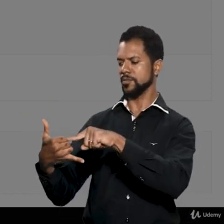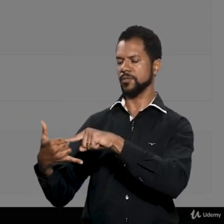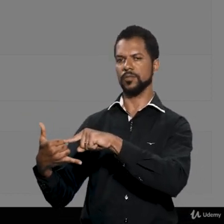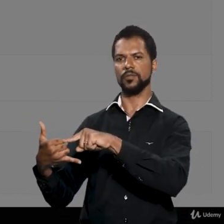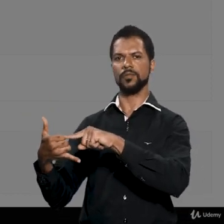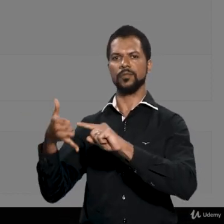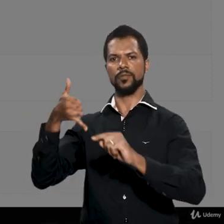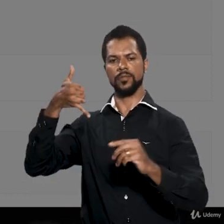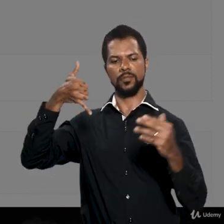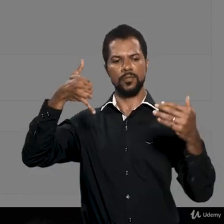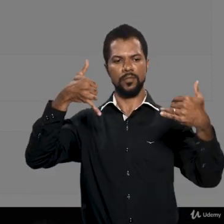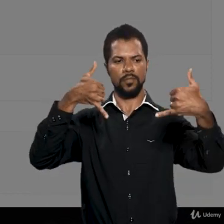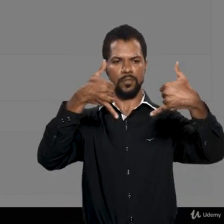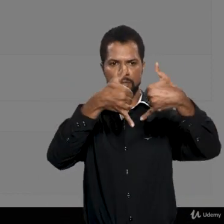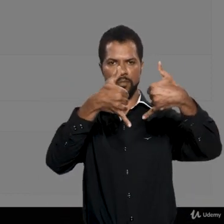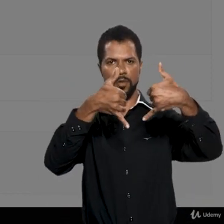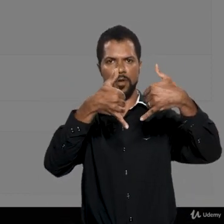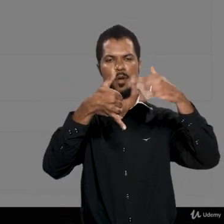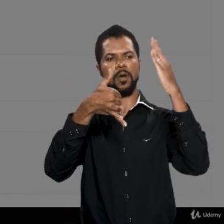this QR code.